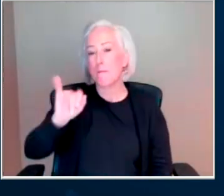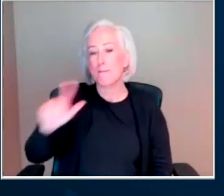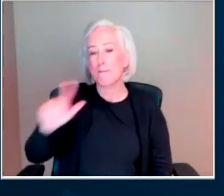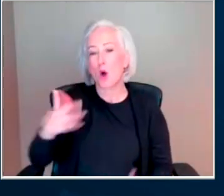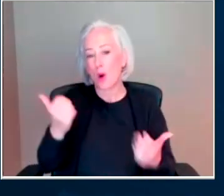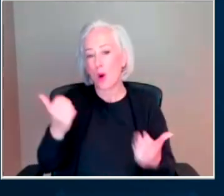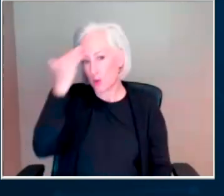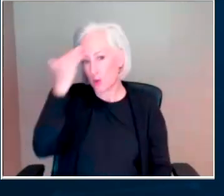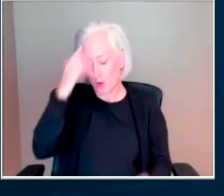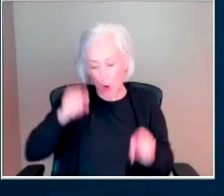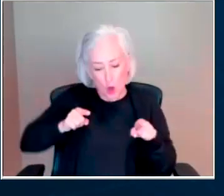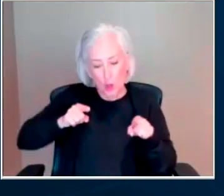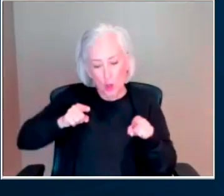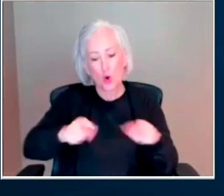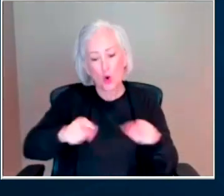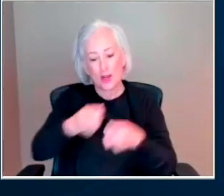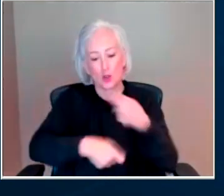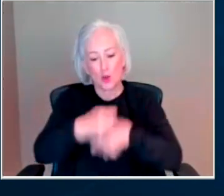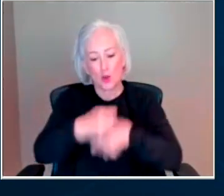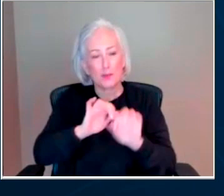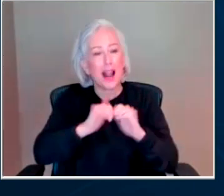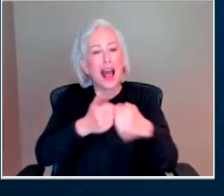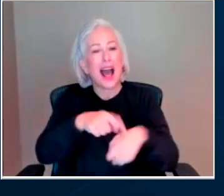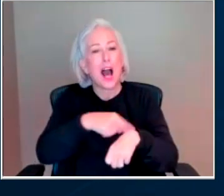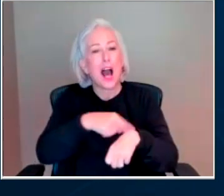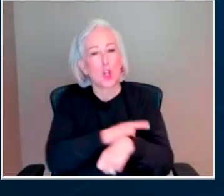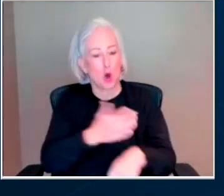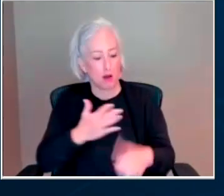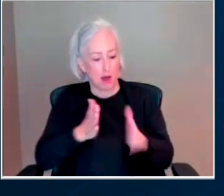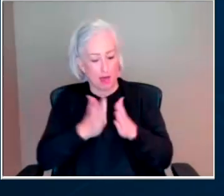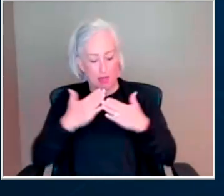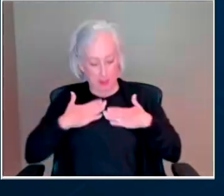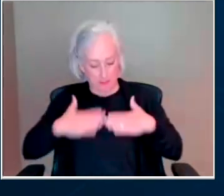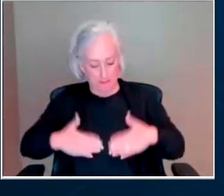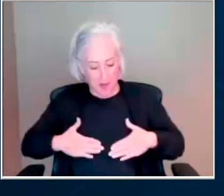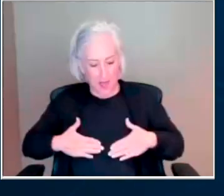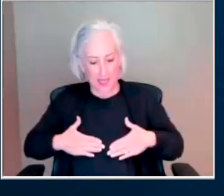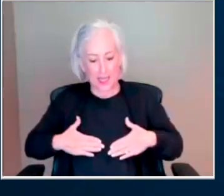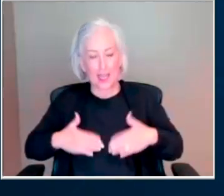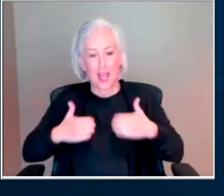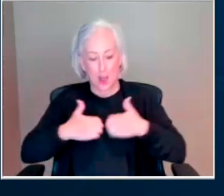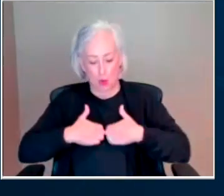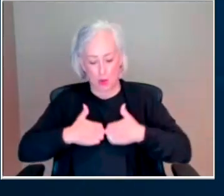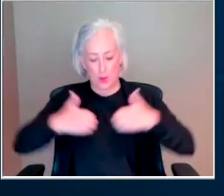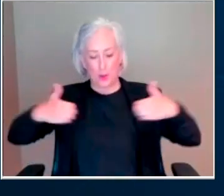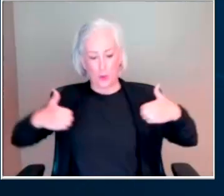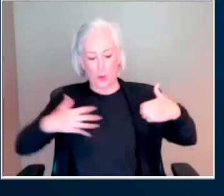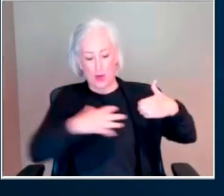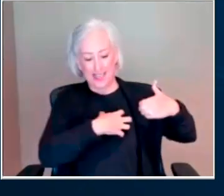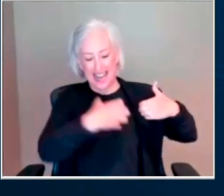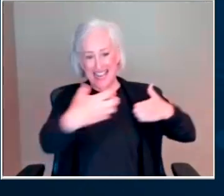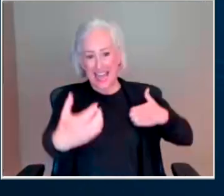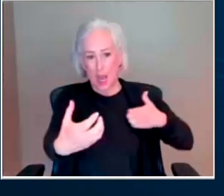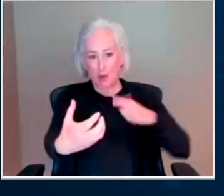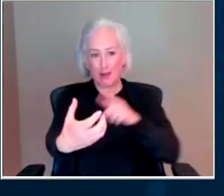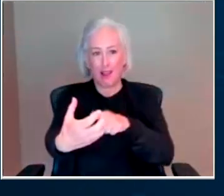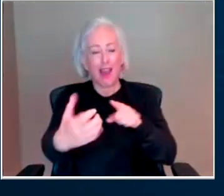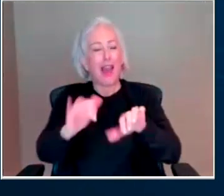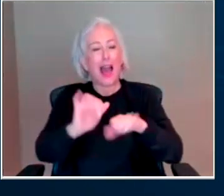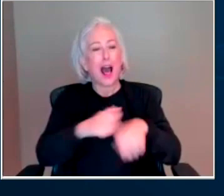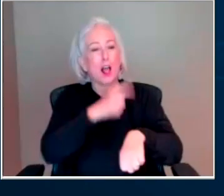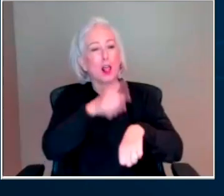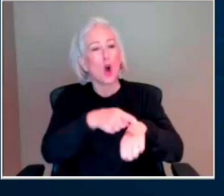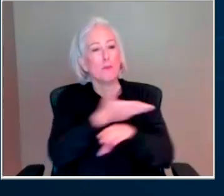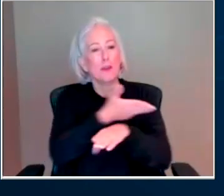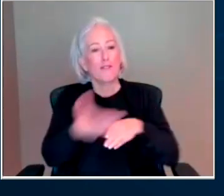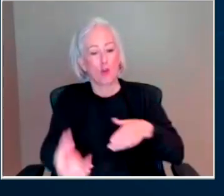transplant, how long does the body go without a heart in it before the swap is made? Tell us about the swap out. Well, yeah, so